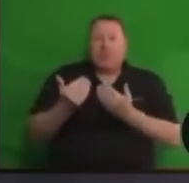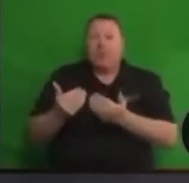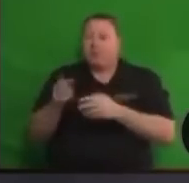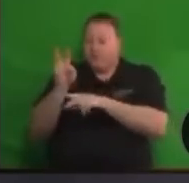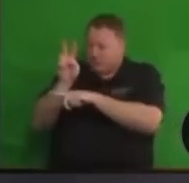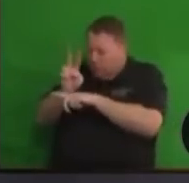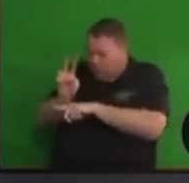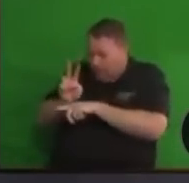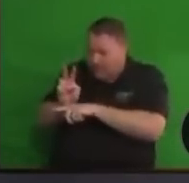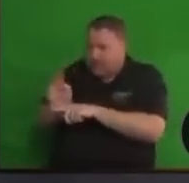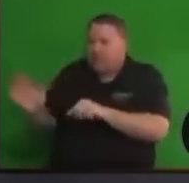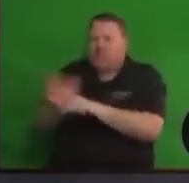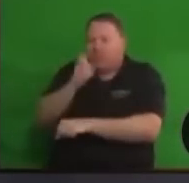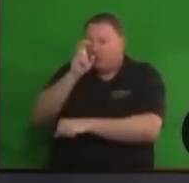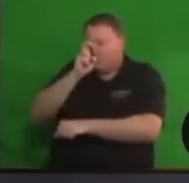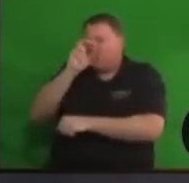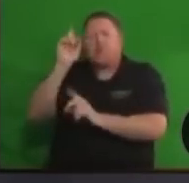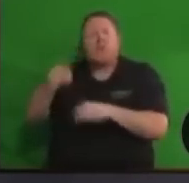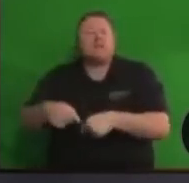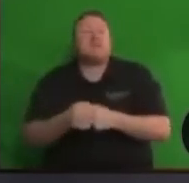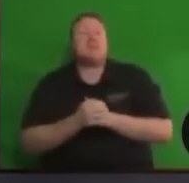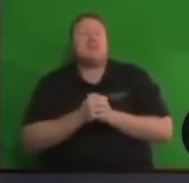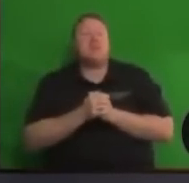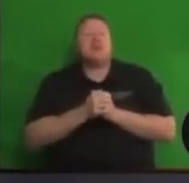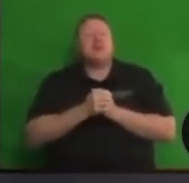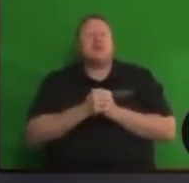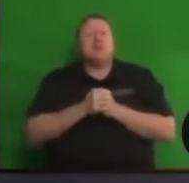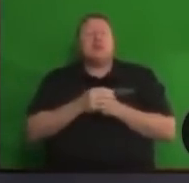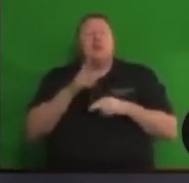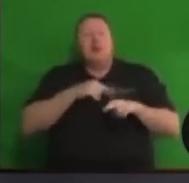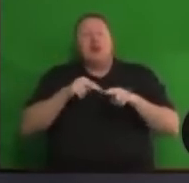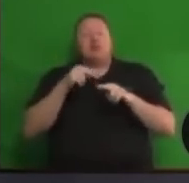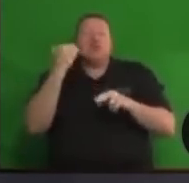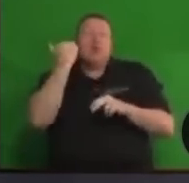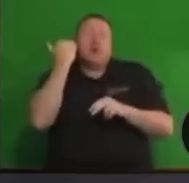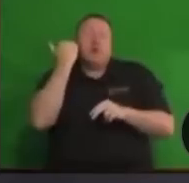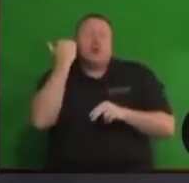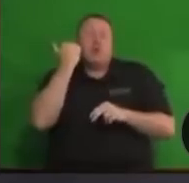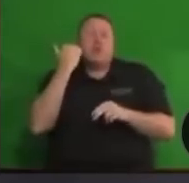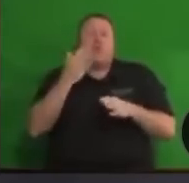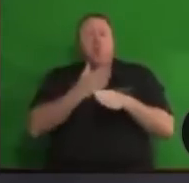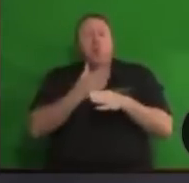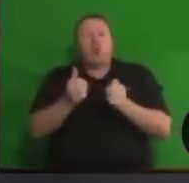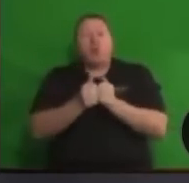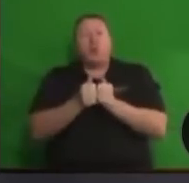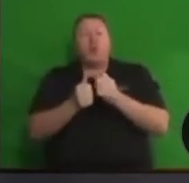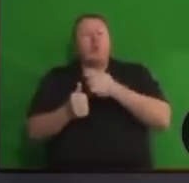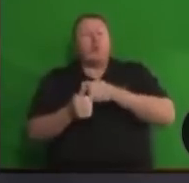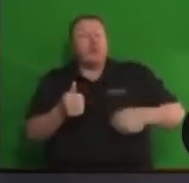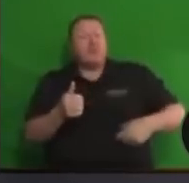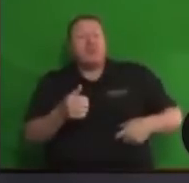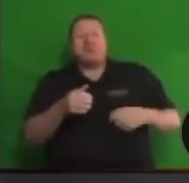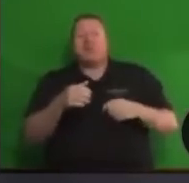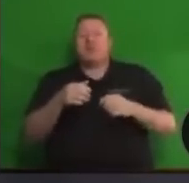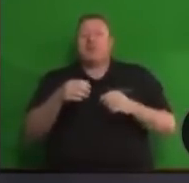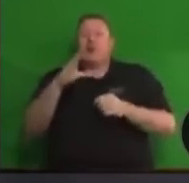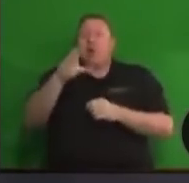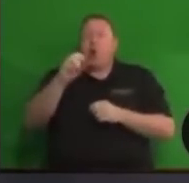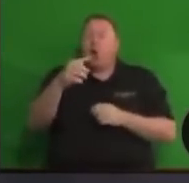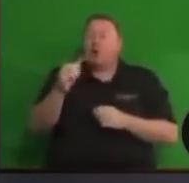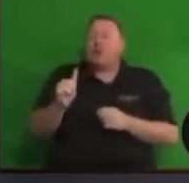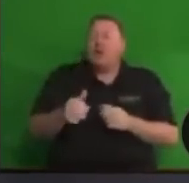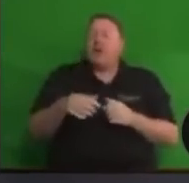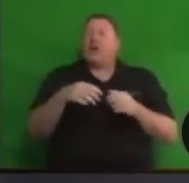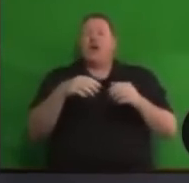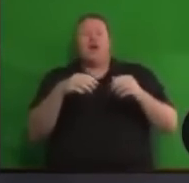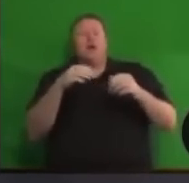oversight. National government, working with the Presidency, the Department of Cooperative Governance and Traditional Affairs, the Department of Water